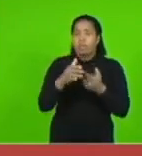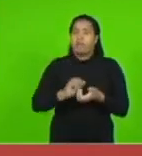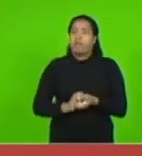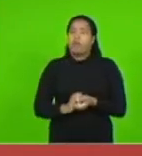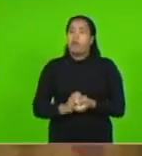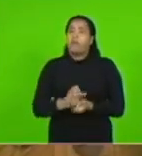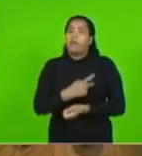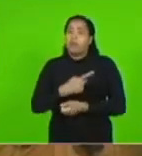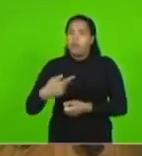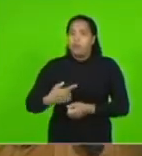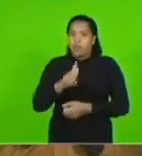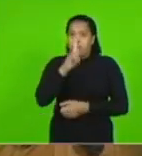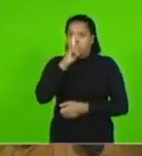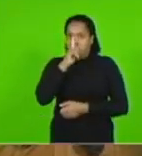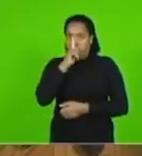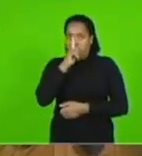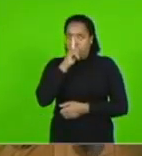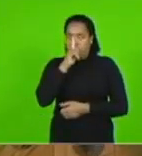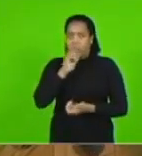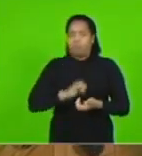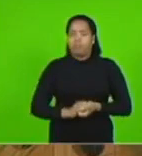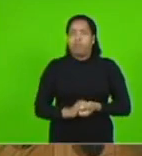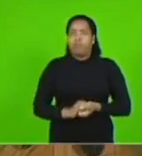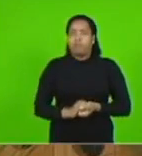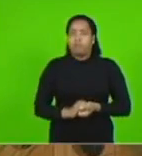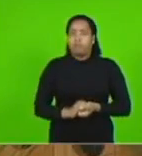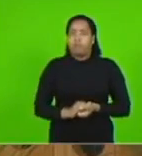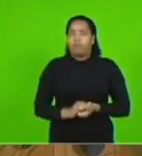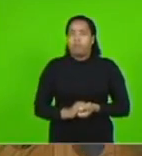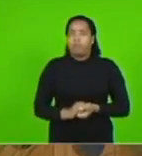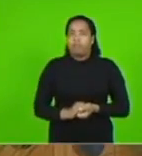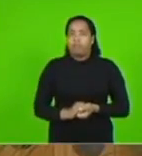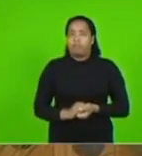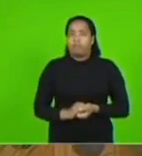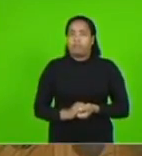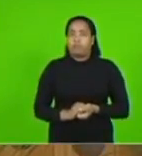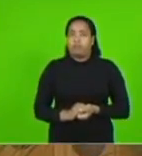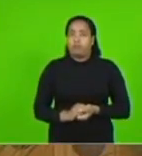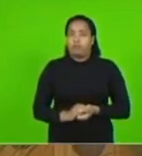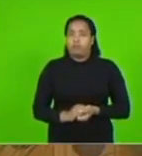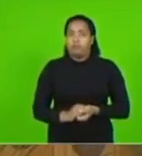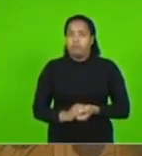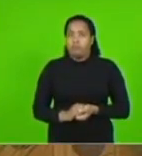have happened. And now we're going to start our Sunday school.